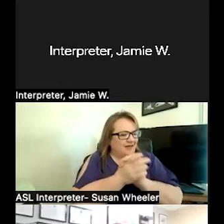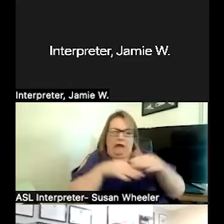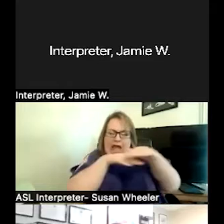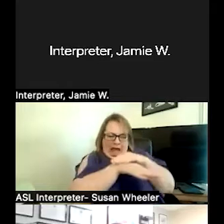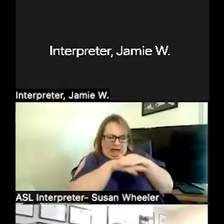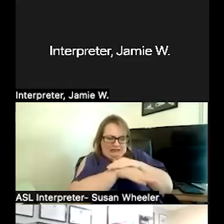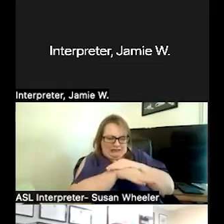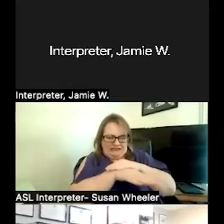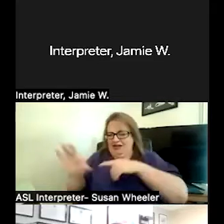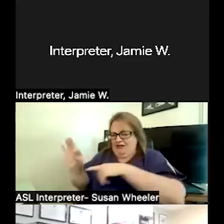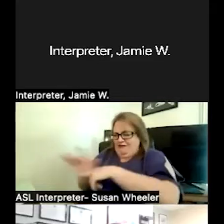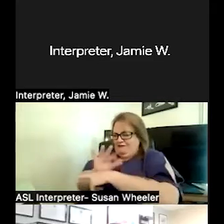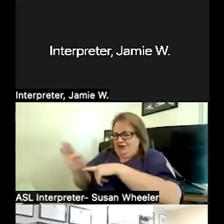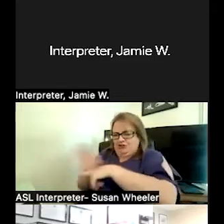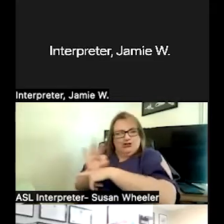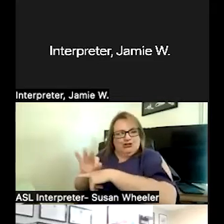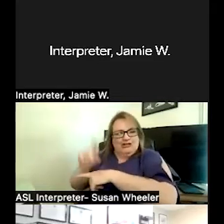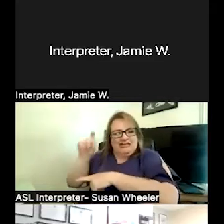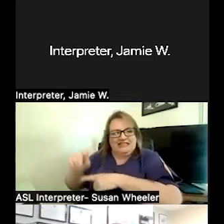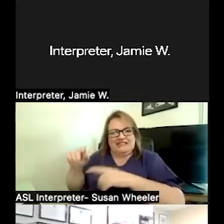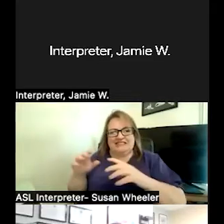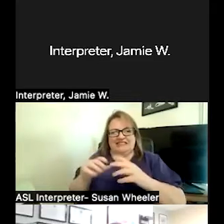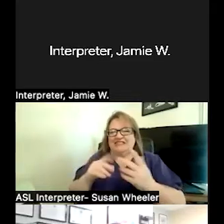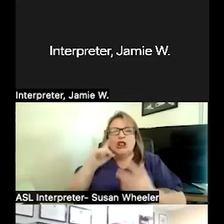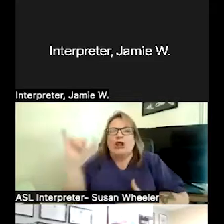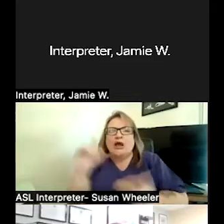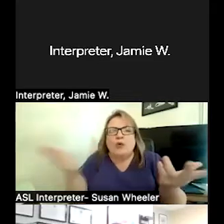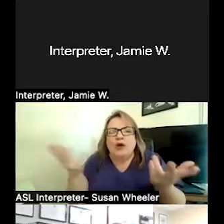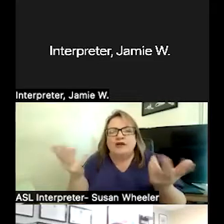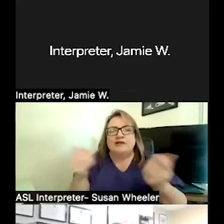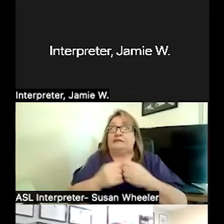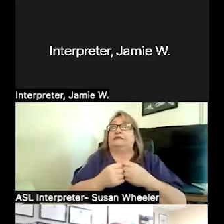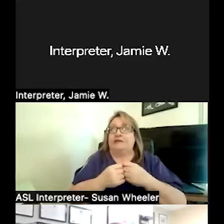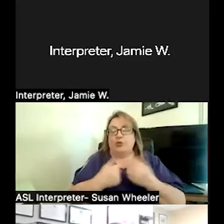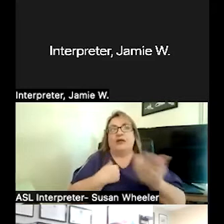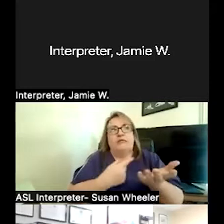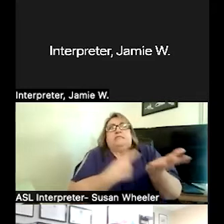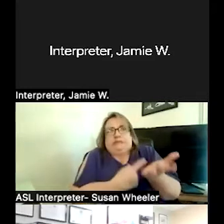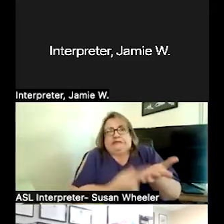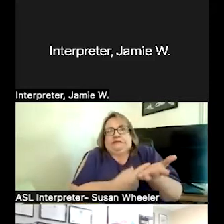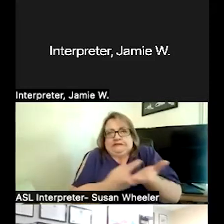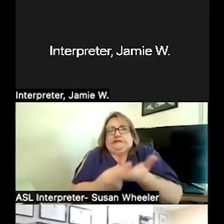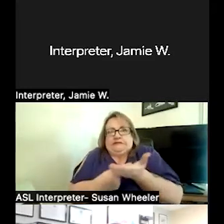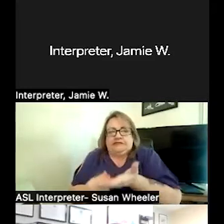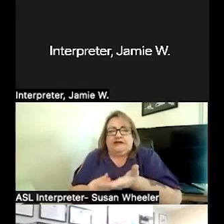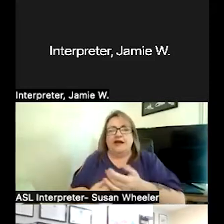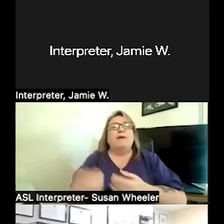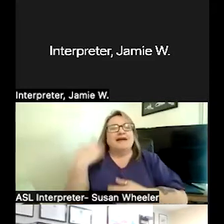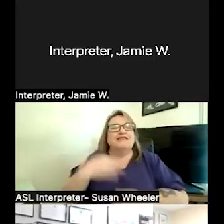community. And so we had a lot of discussion about that because there's a lot of terms that aren't being used anymore,